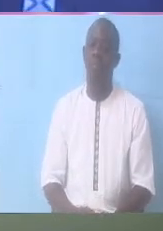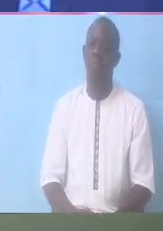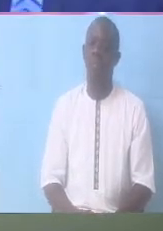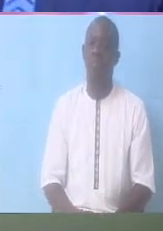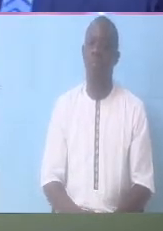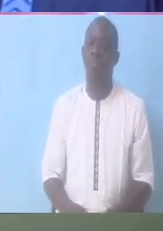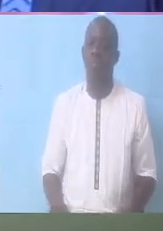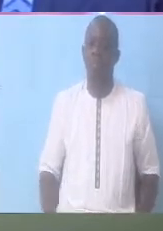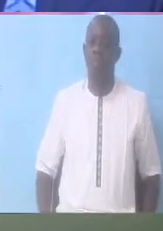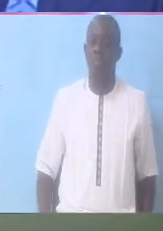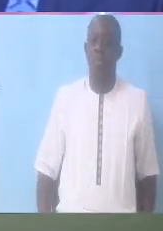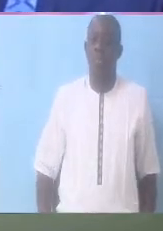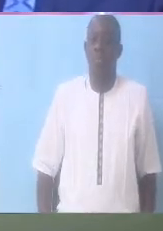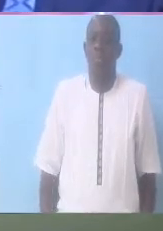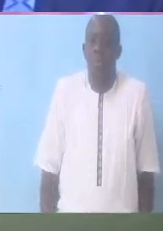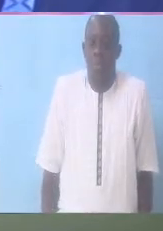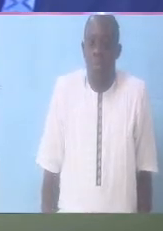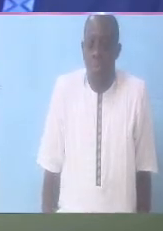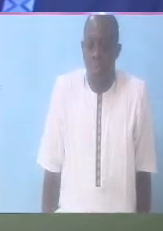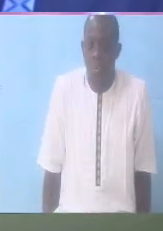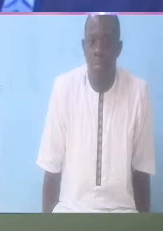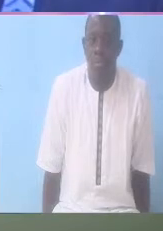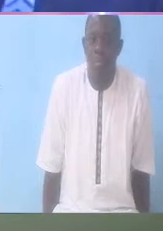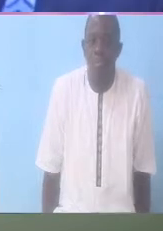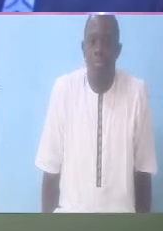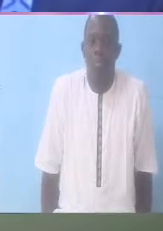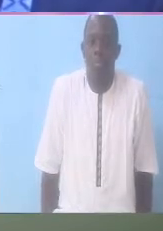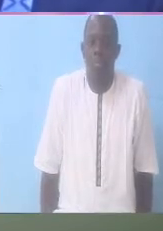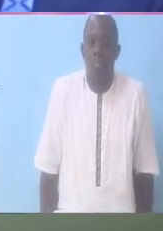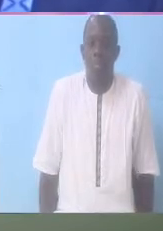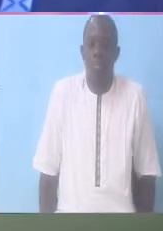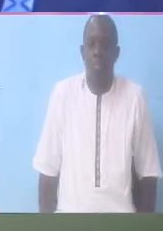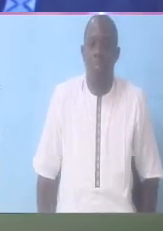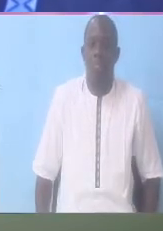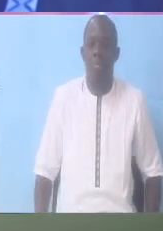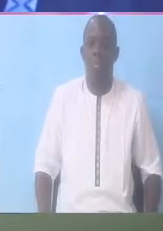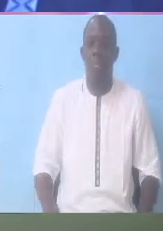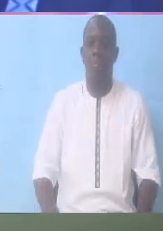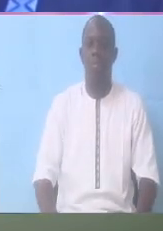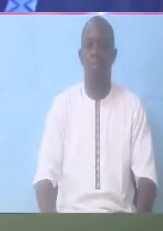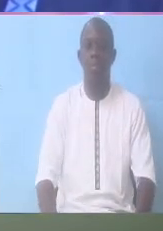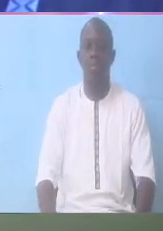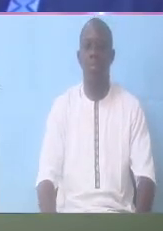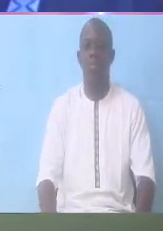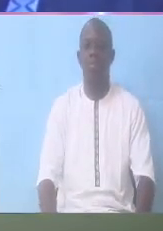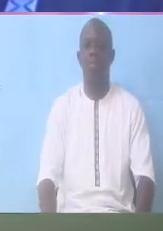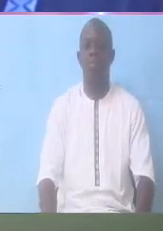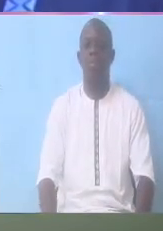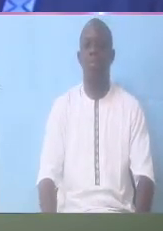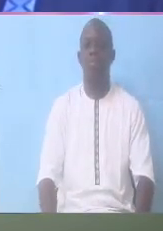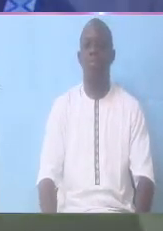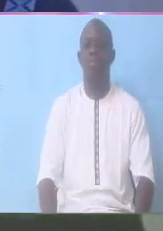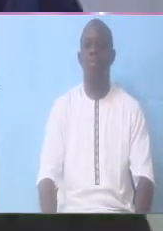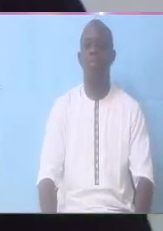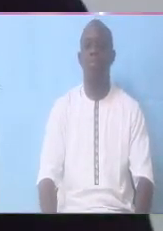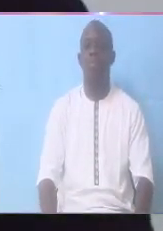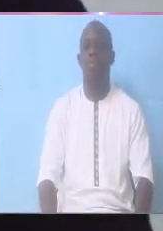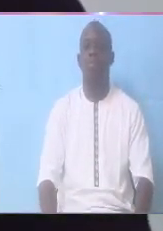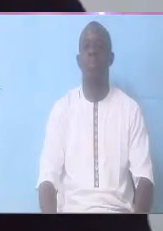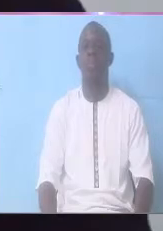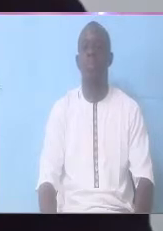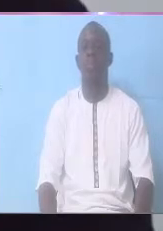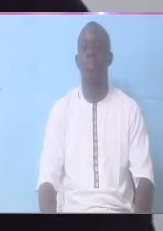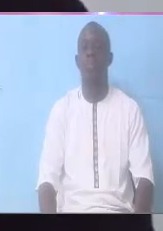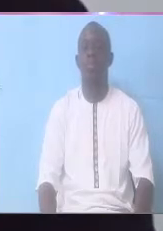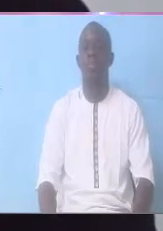mel lonje. You see, I was even surprised to see so many people like of Lamin Silla and others talking. To be honest,